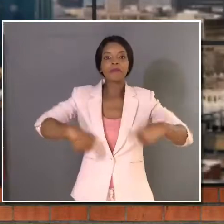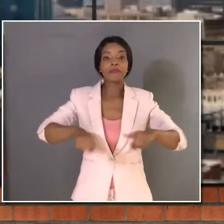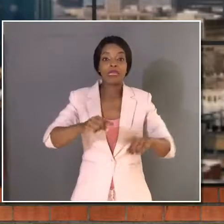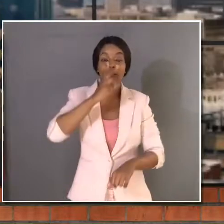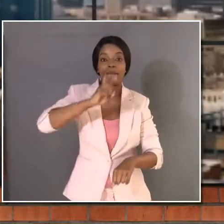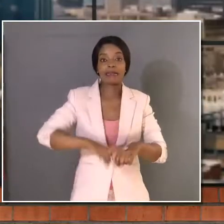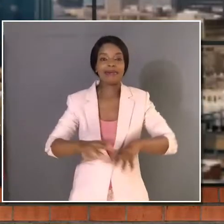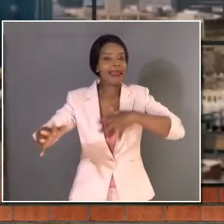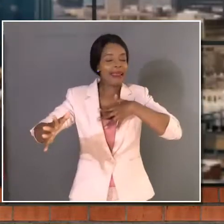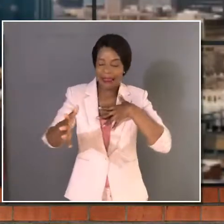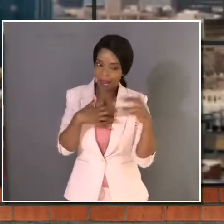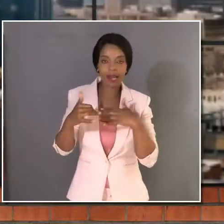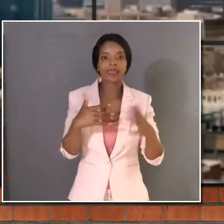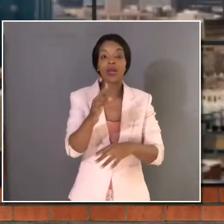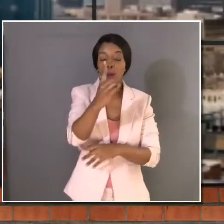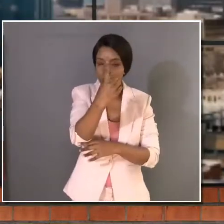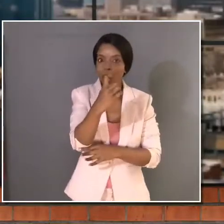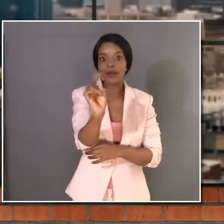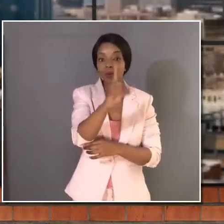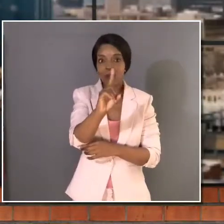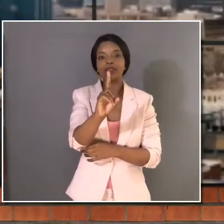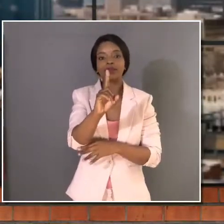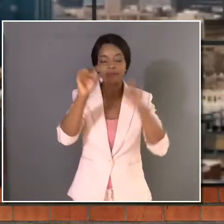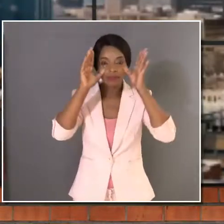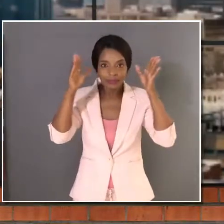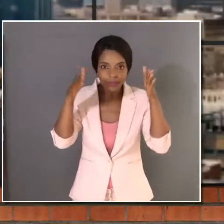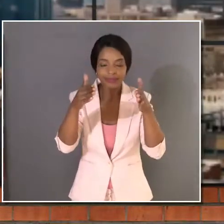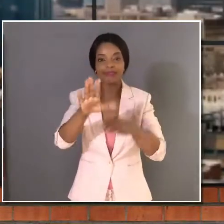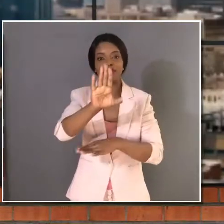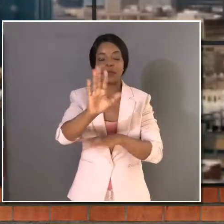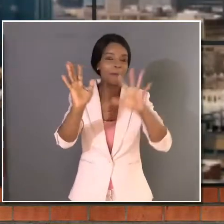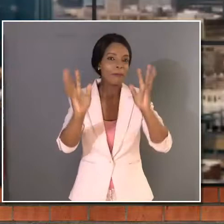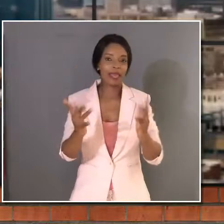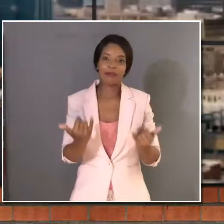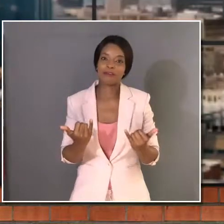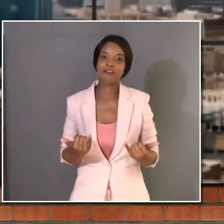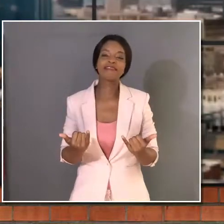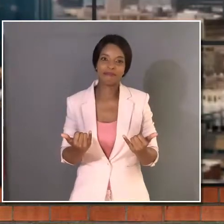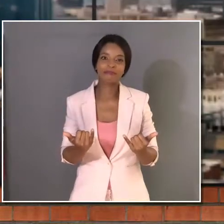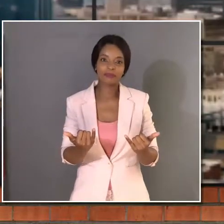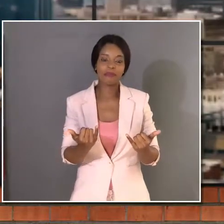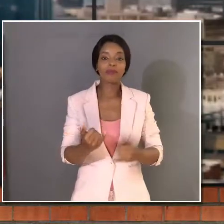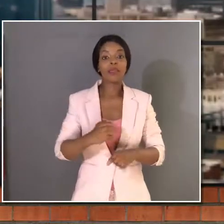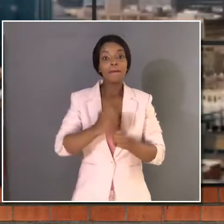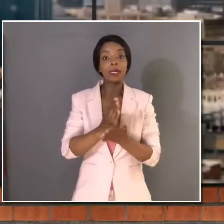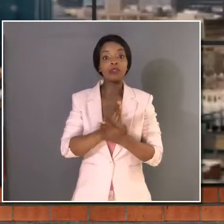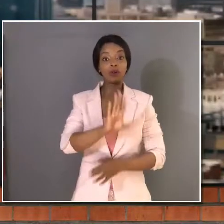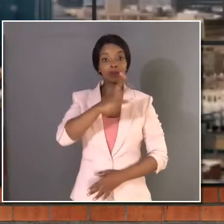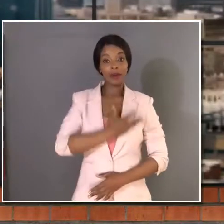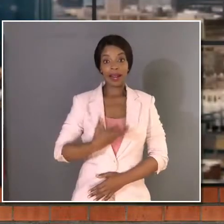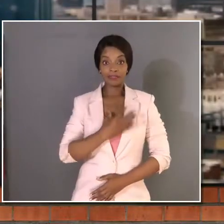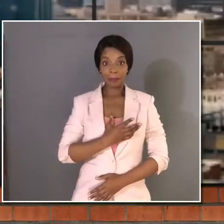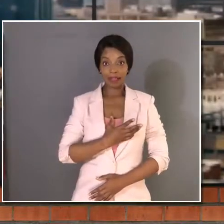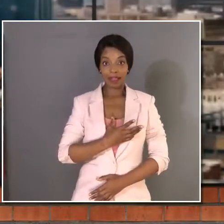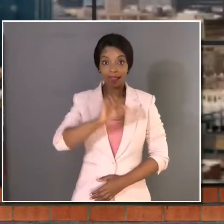nothing else than your attention. That's all we'll be needing tonight or this afternoon. And make sure that you are comfortable.